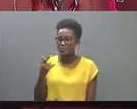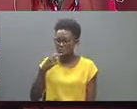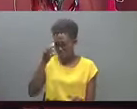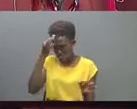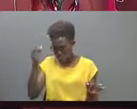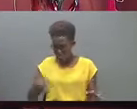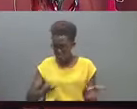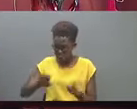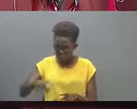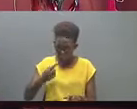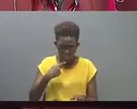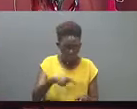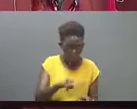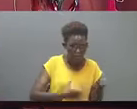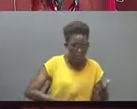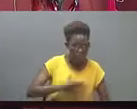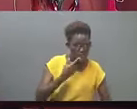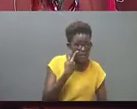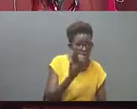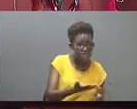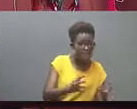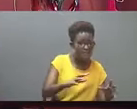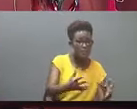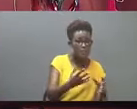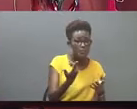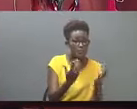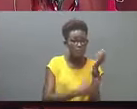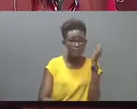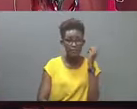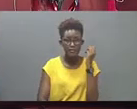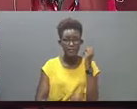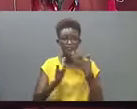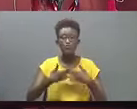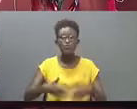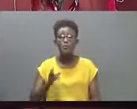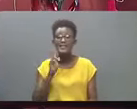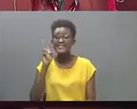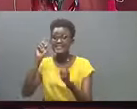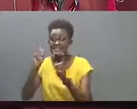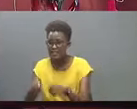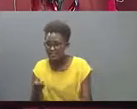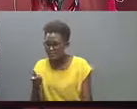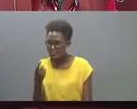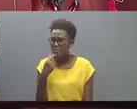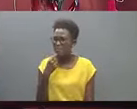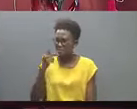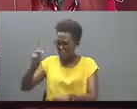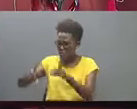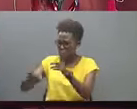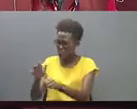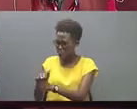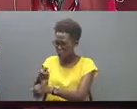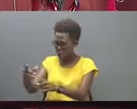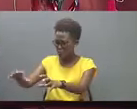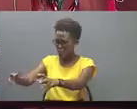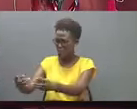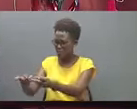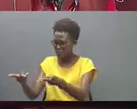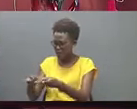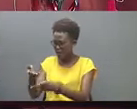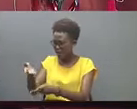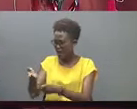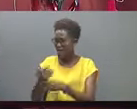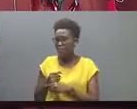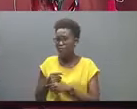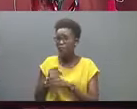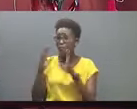Mpitamo kugenda ngo ndebe. When I went, I discovered. Ngezeyo nsobanukirwa ko. This community. Ko aka gace. Lacked in